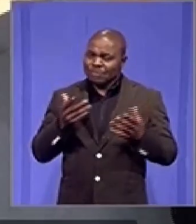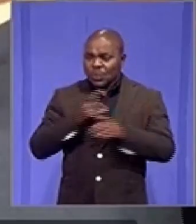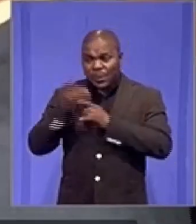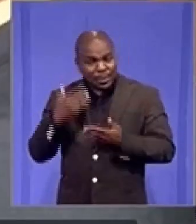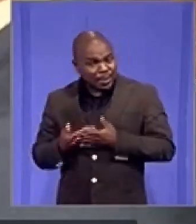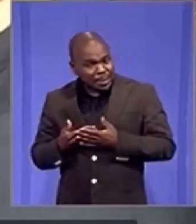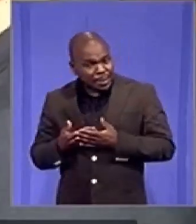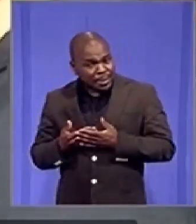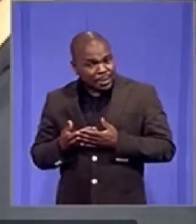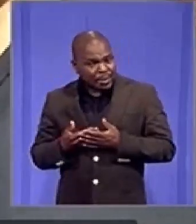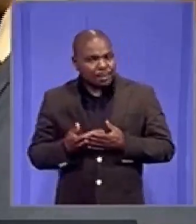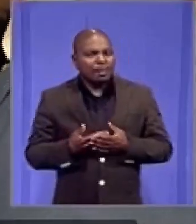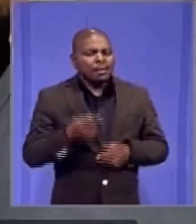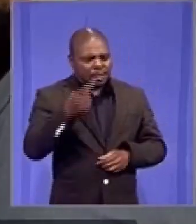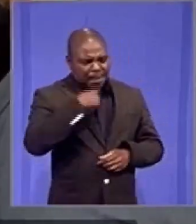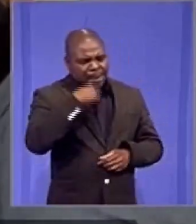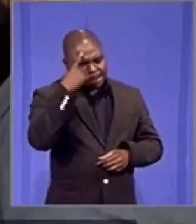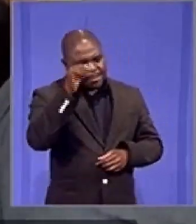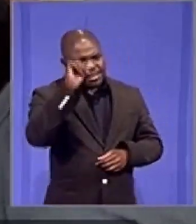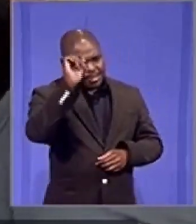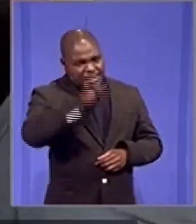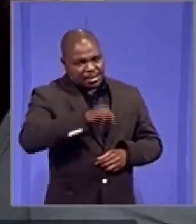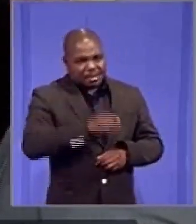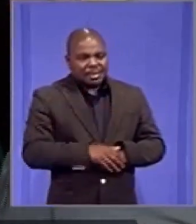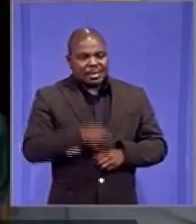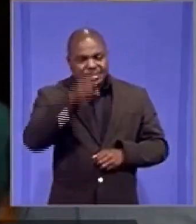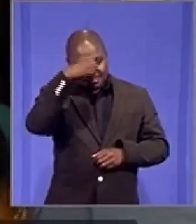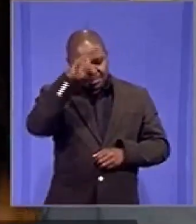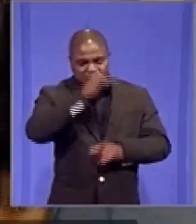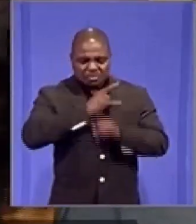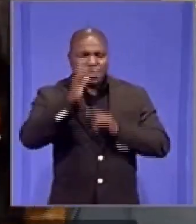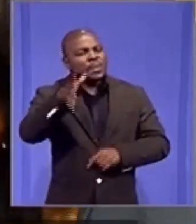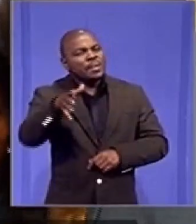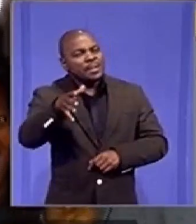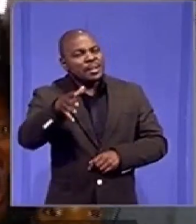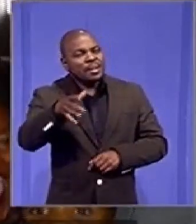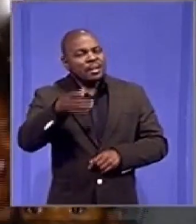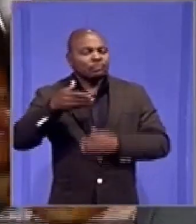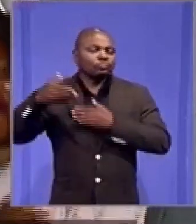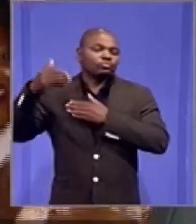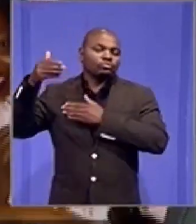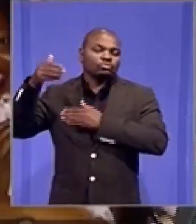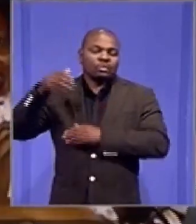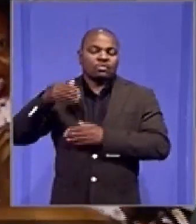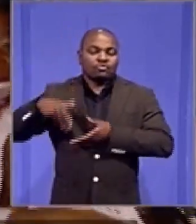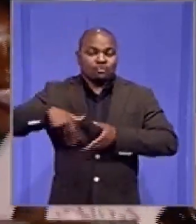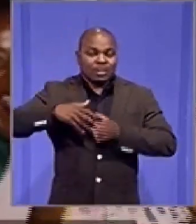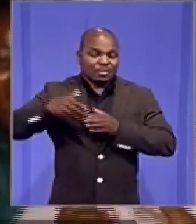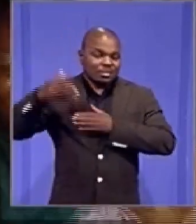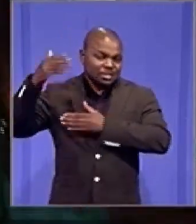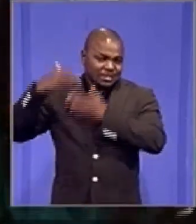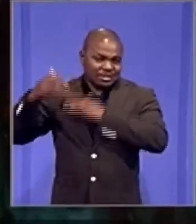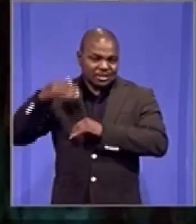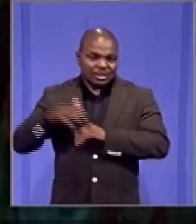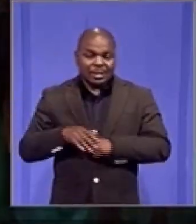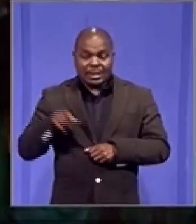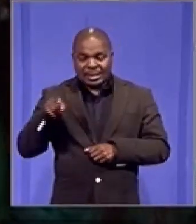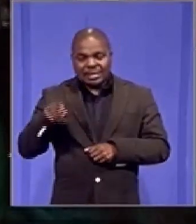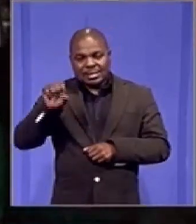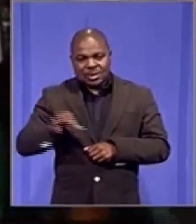fenya. Ke a tshepa, ke a dumela ka South African Springboks gore di tlile go fenya. Go ya ka history ya rugby, setlhopha sa France se